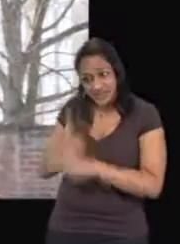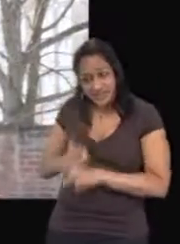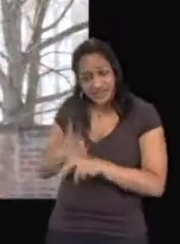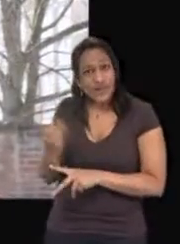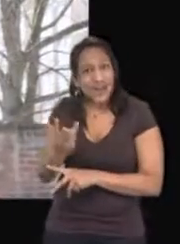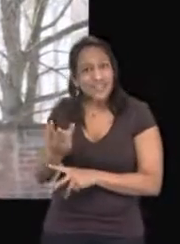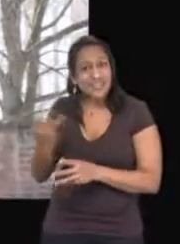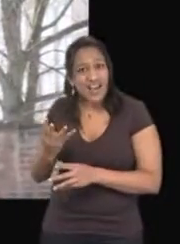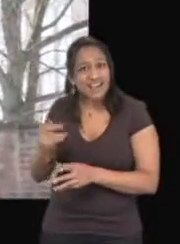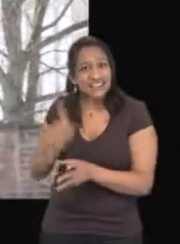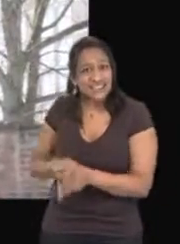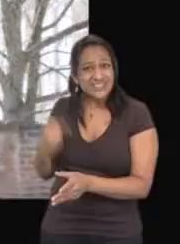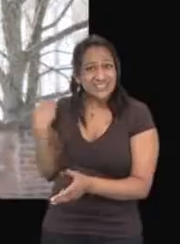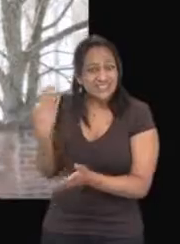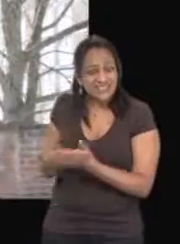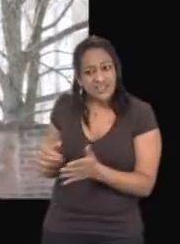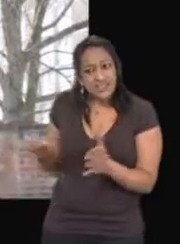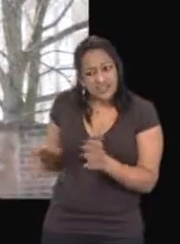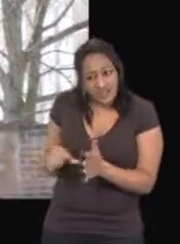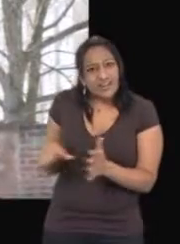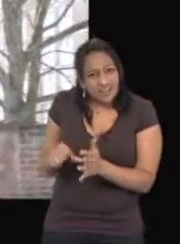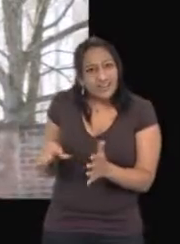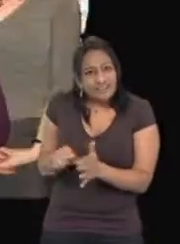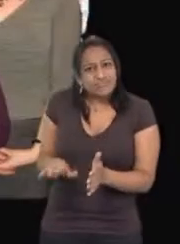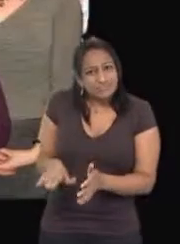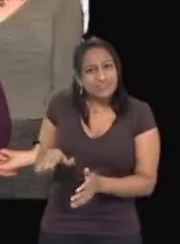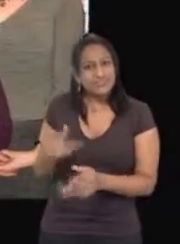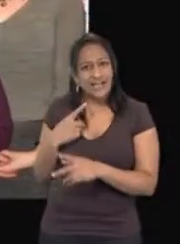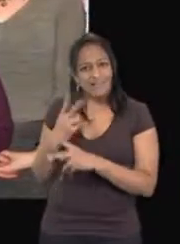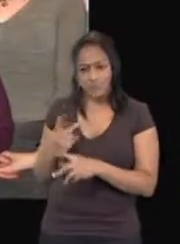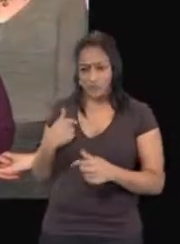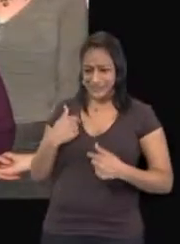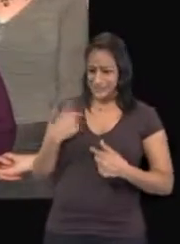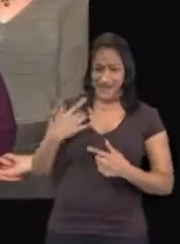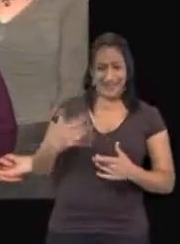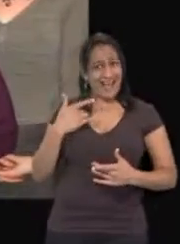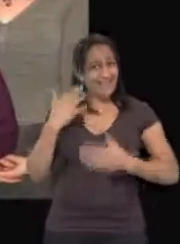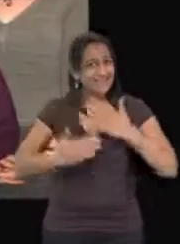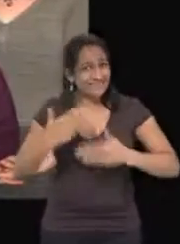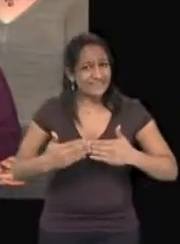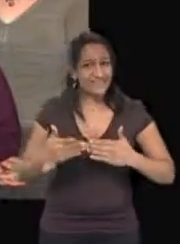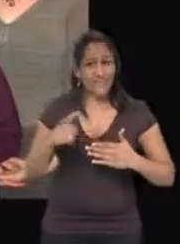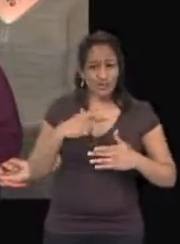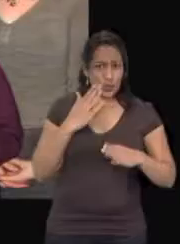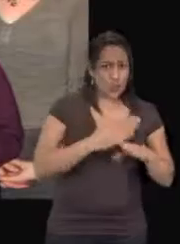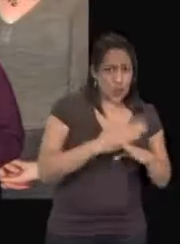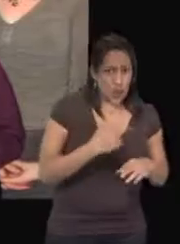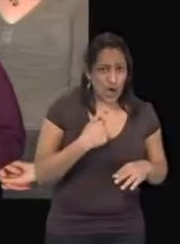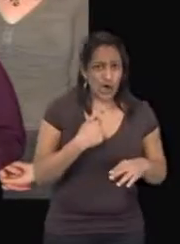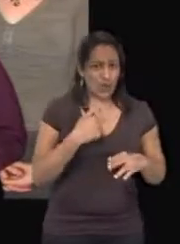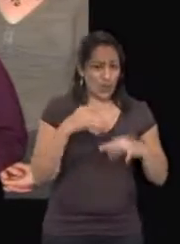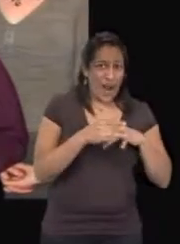years now, and it's been a really tough journey at times. Trying to have a life and balance that with working